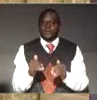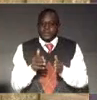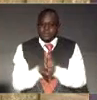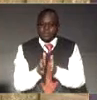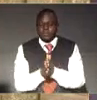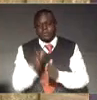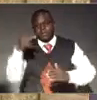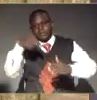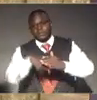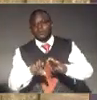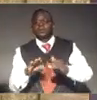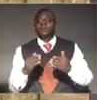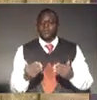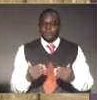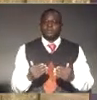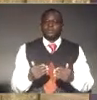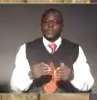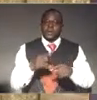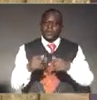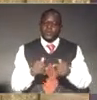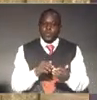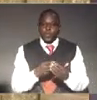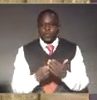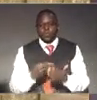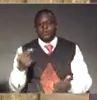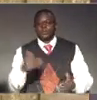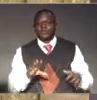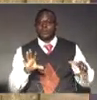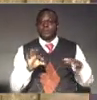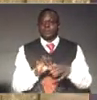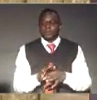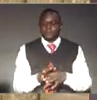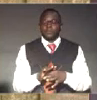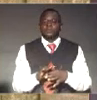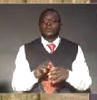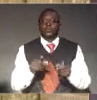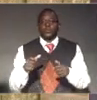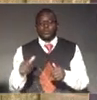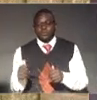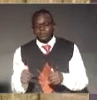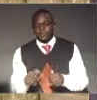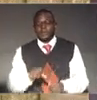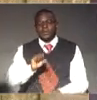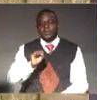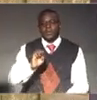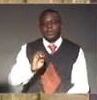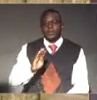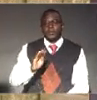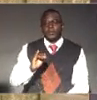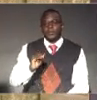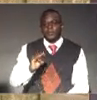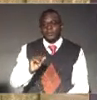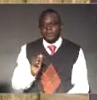further, about Holy Thursday, I'm joined right now in the studio by Mr. Sevina Kagwa. Now, he